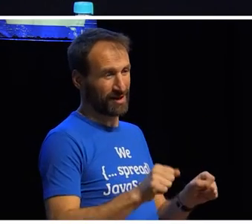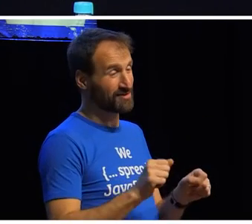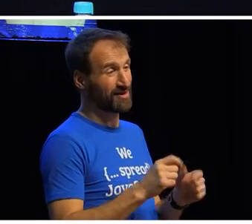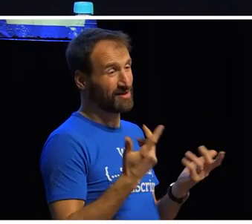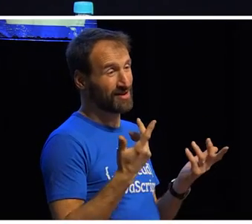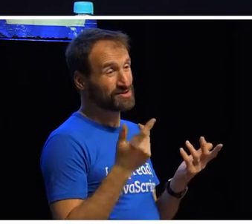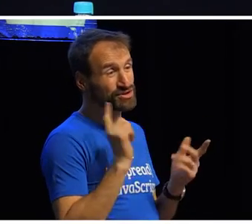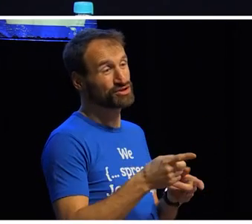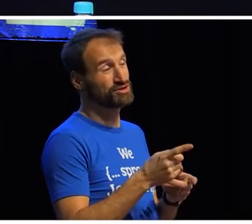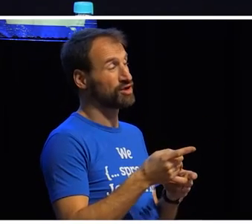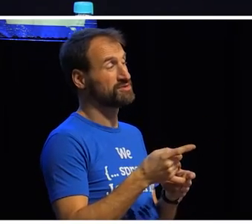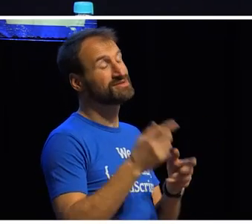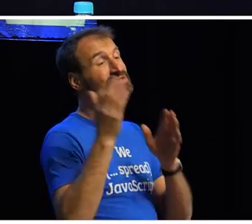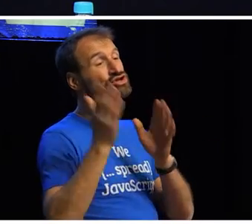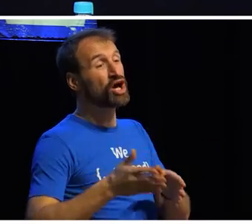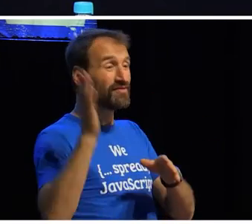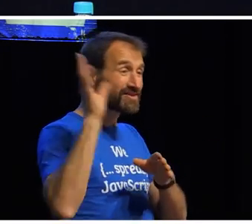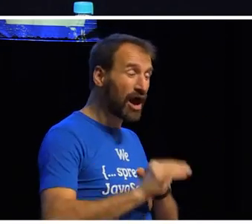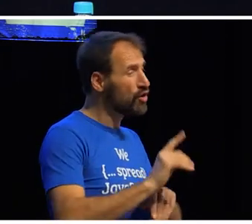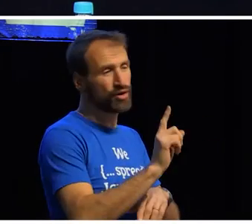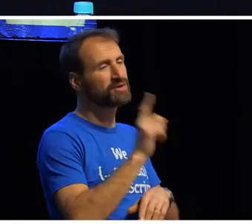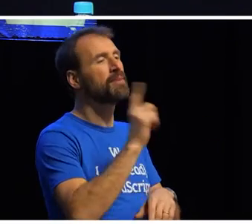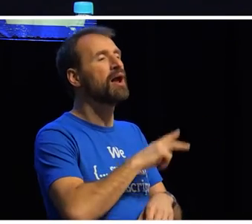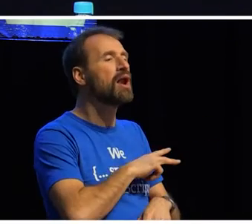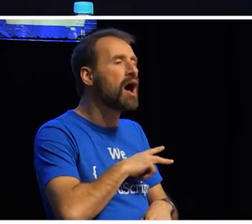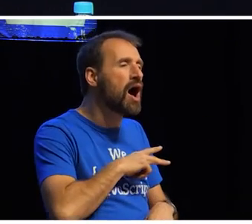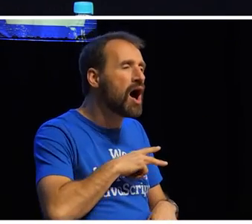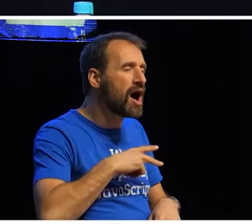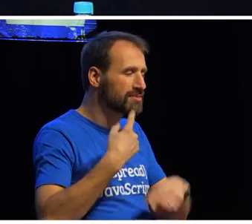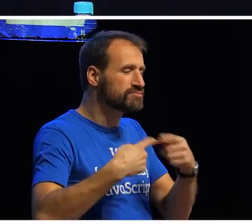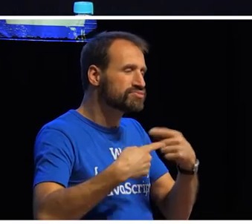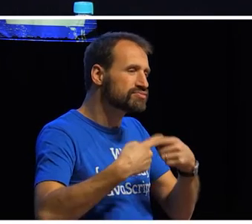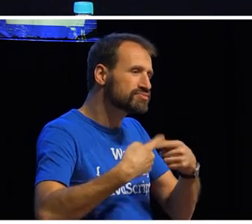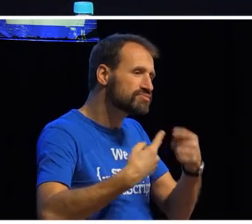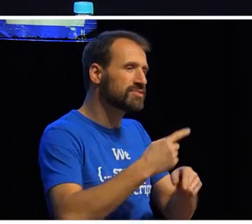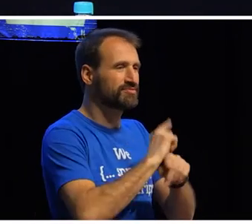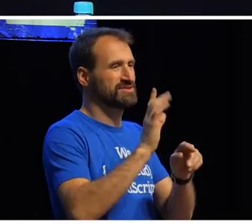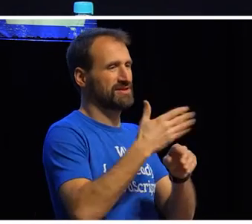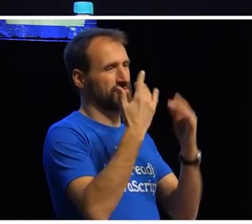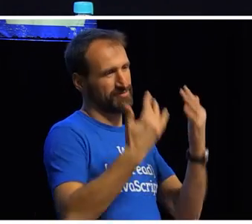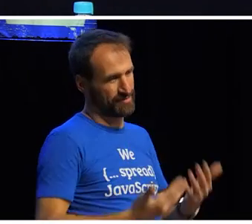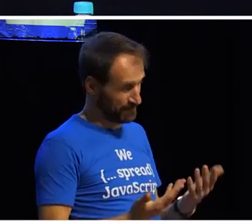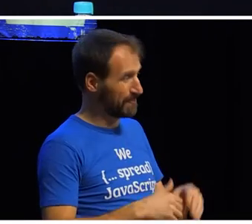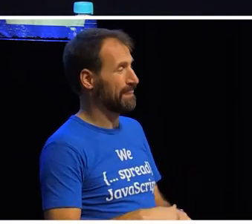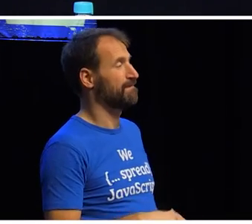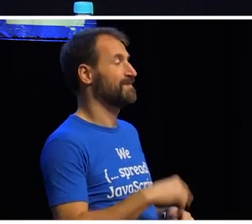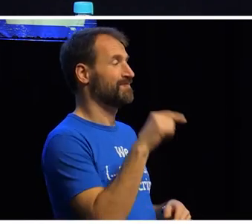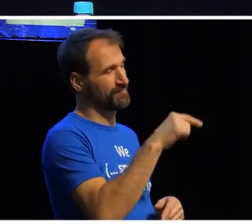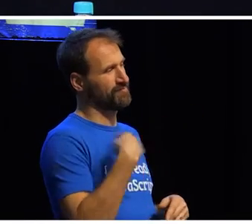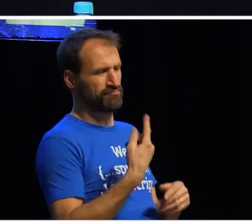it doesn't take down the server but it takes a very long amount of time to process okay so our application will recover here we can just